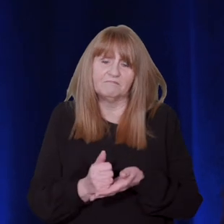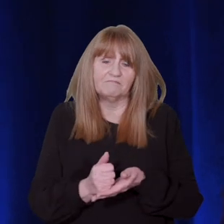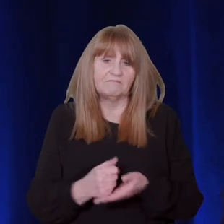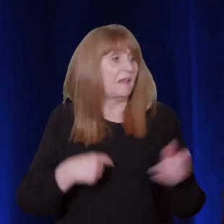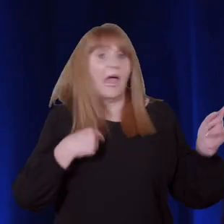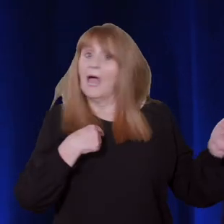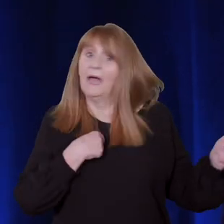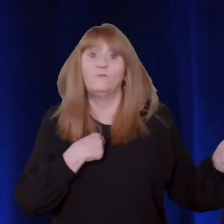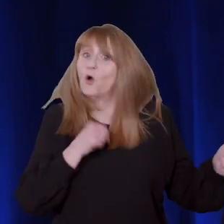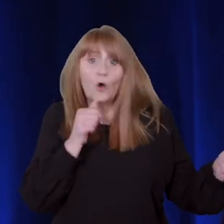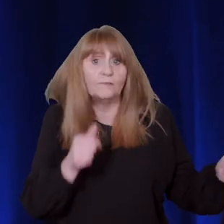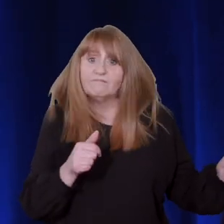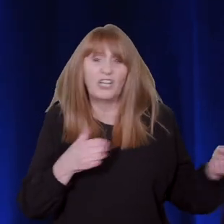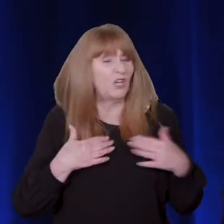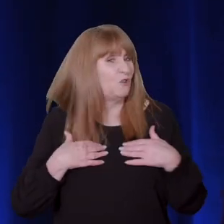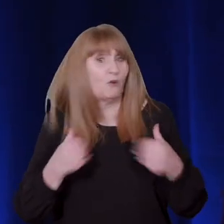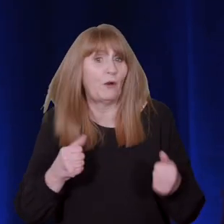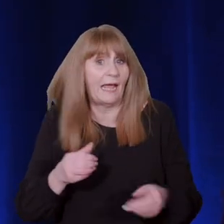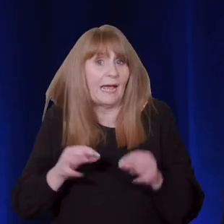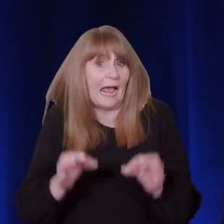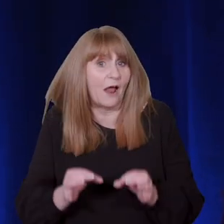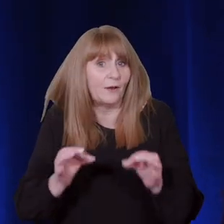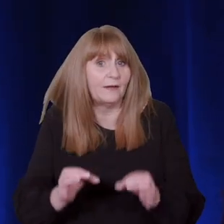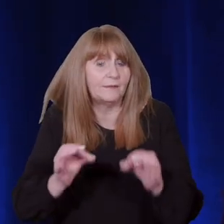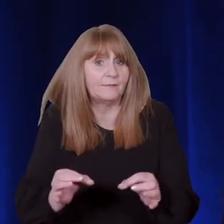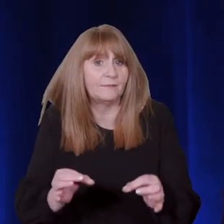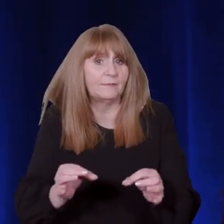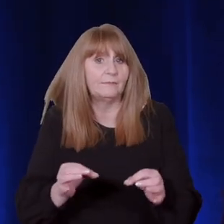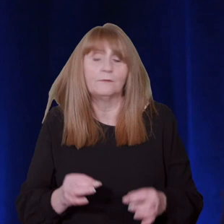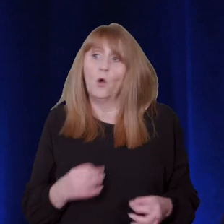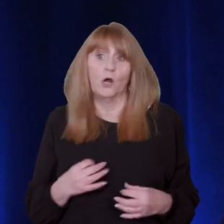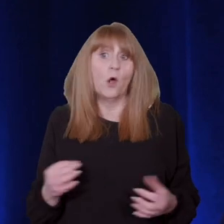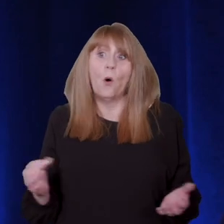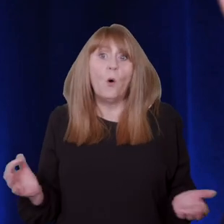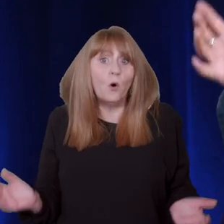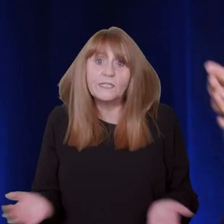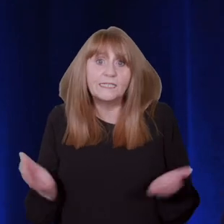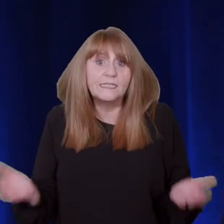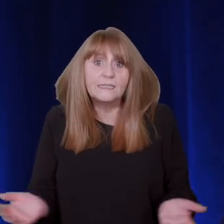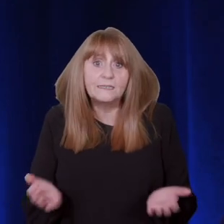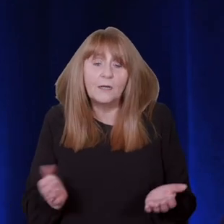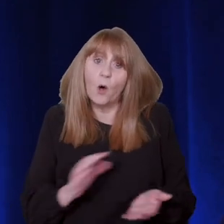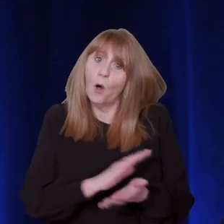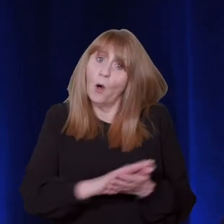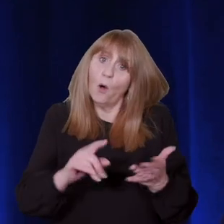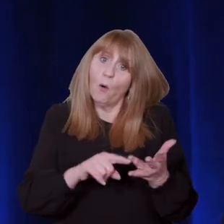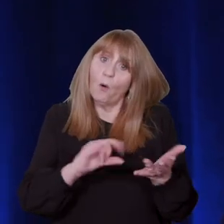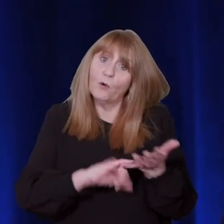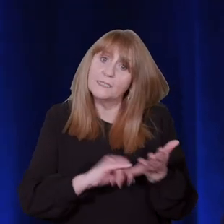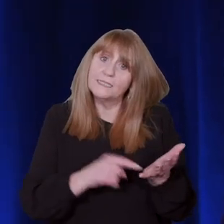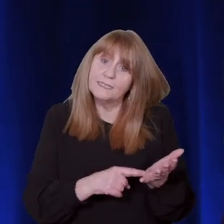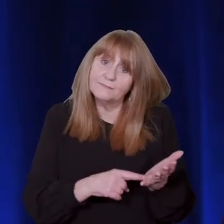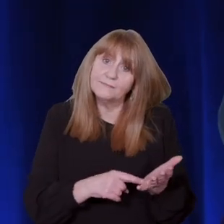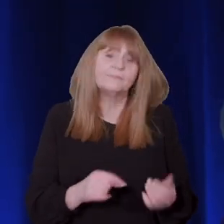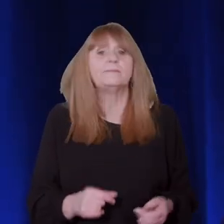great host when it comes to making clubs, but I can inspire people. I think maybe that's part of my calling. I can inspire people. It means